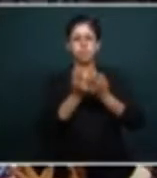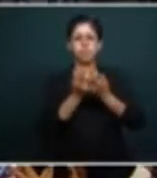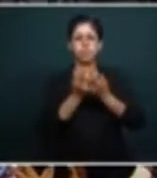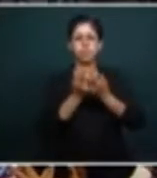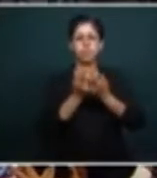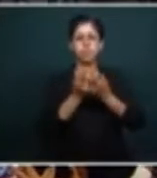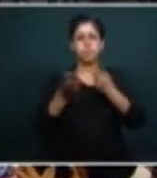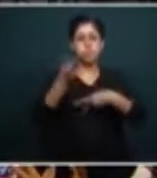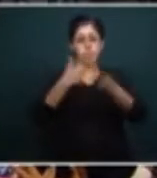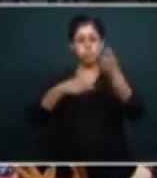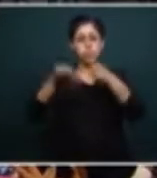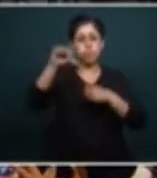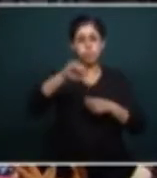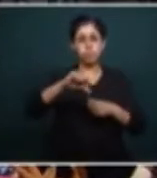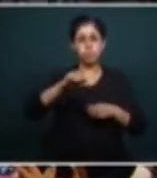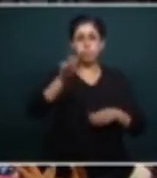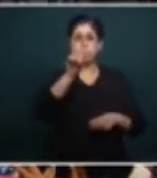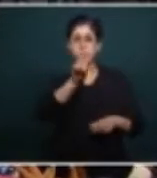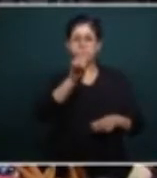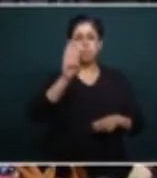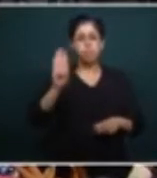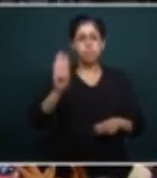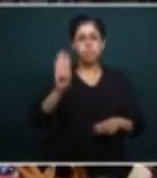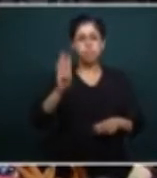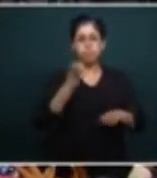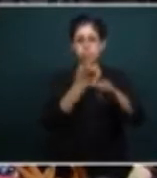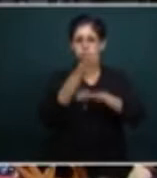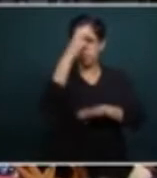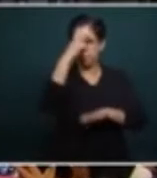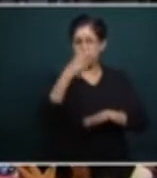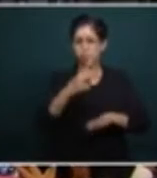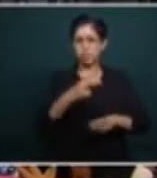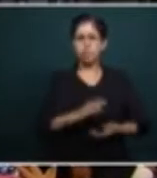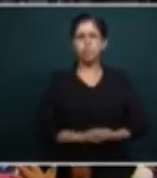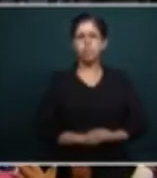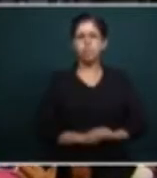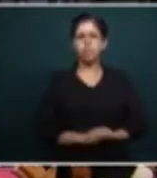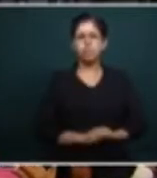today we are here in Valle Bravo.